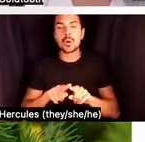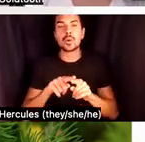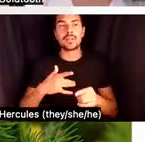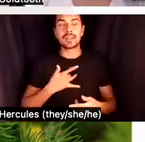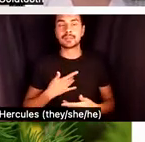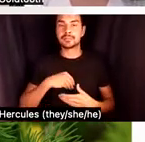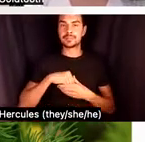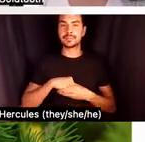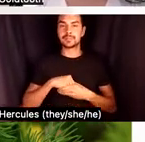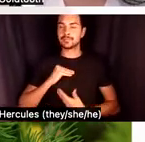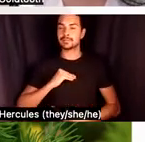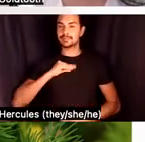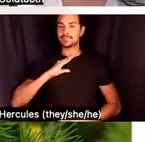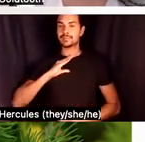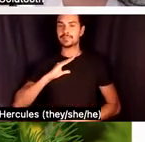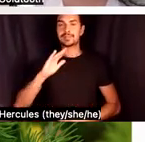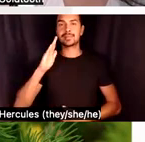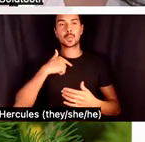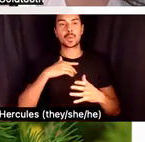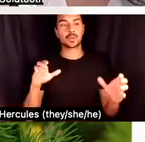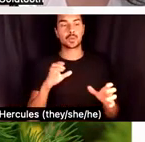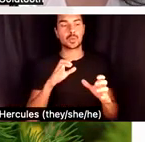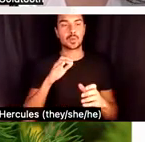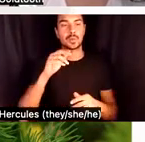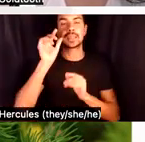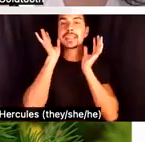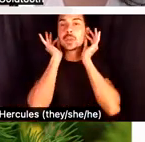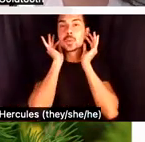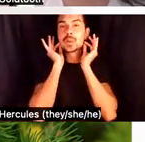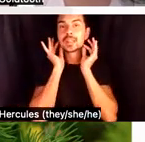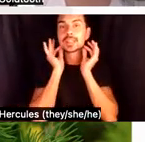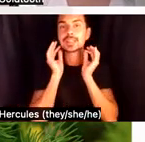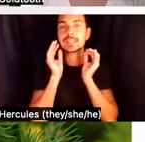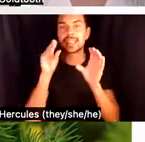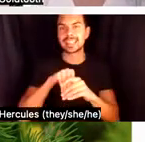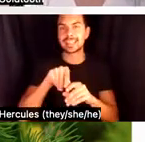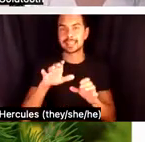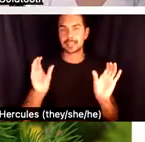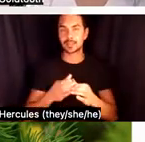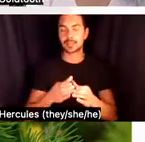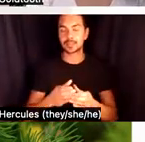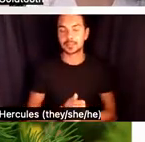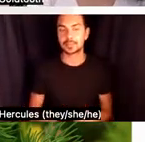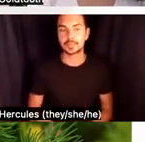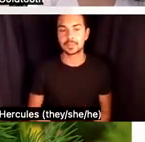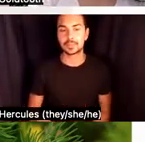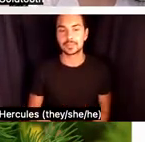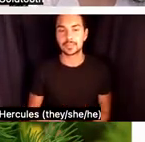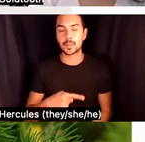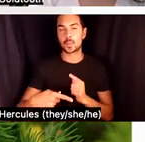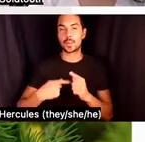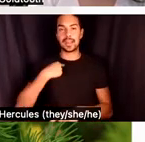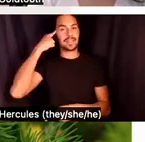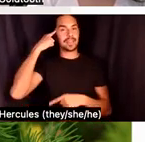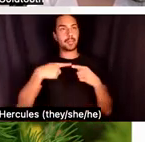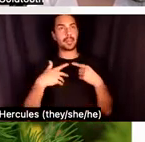accomplishment by completing like a pair of earrings that you made within this like session. And so like when I think about